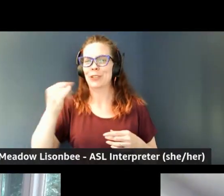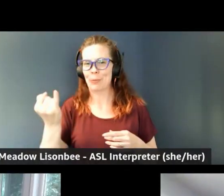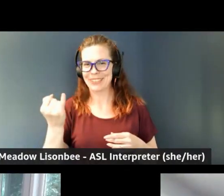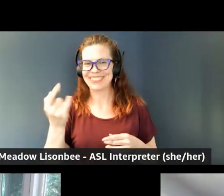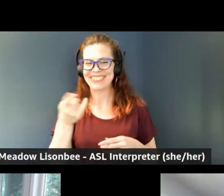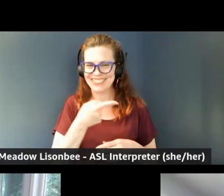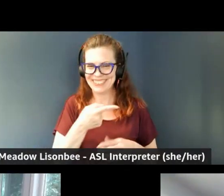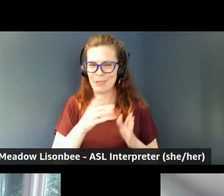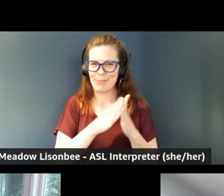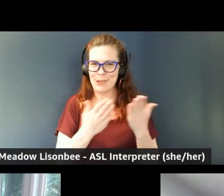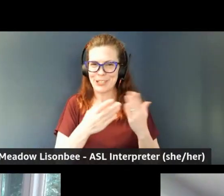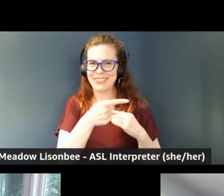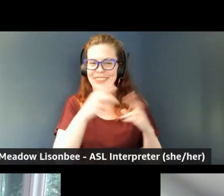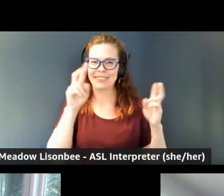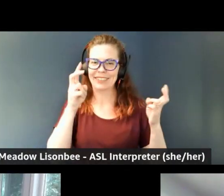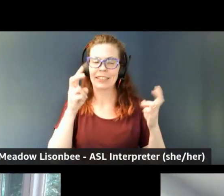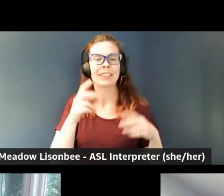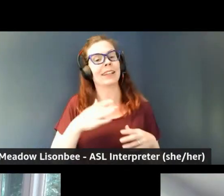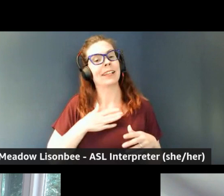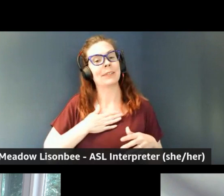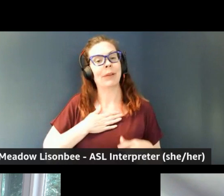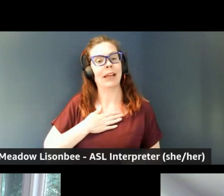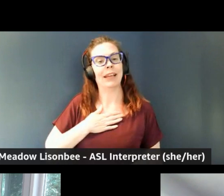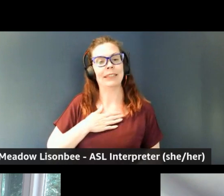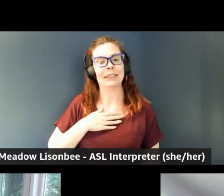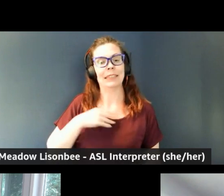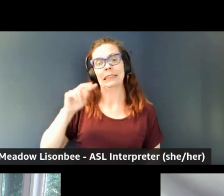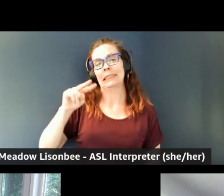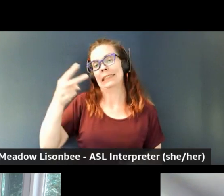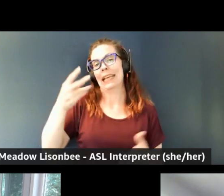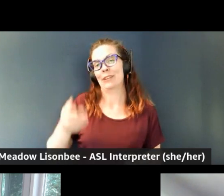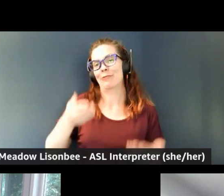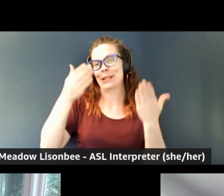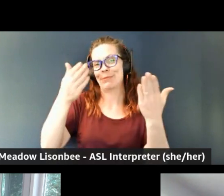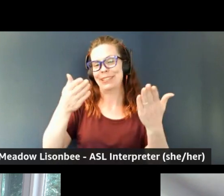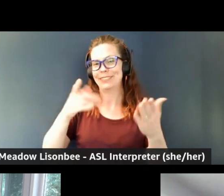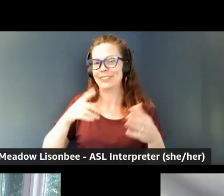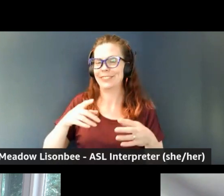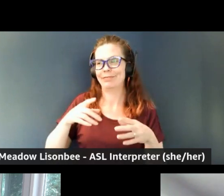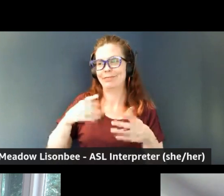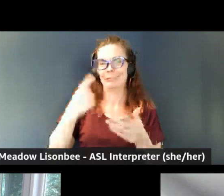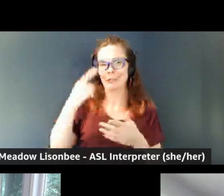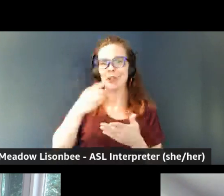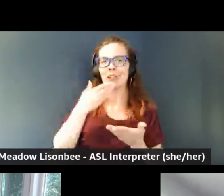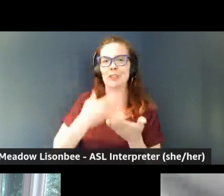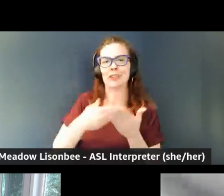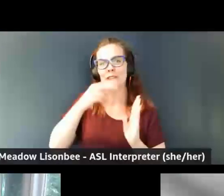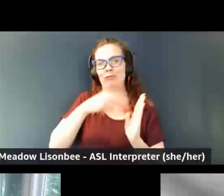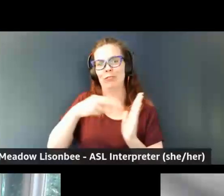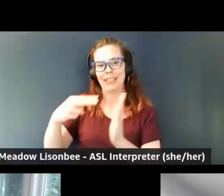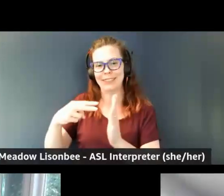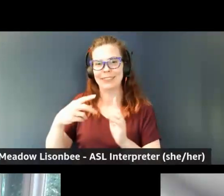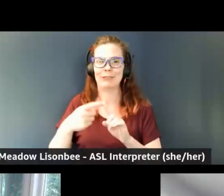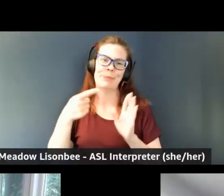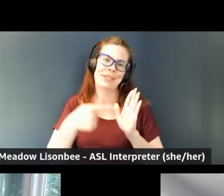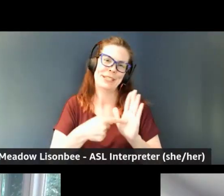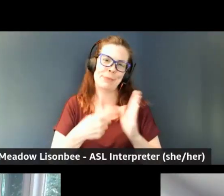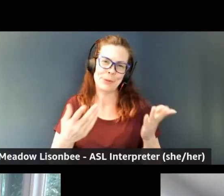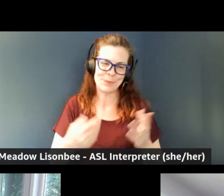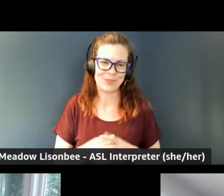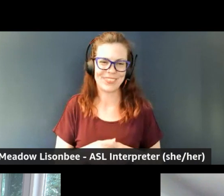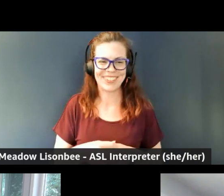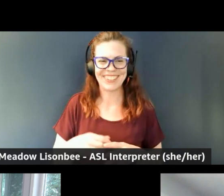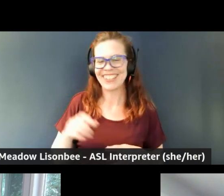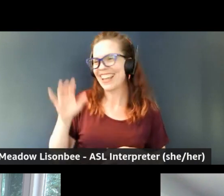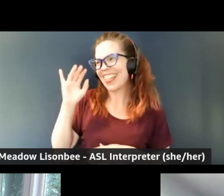And it is my second recommendation as a good read coming out of this demo here. That's